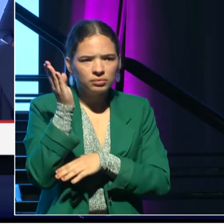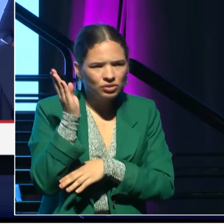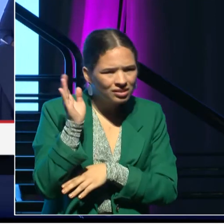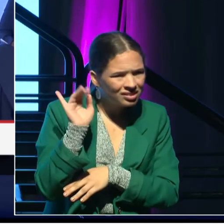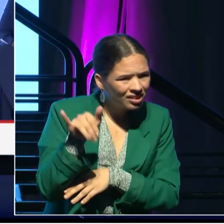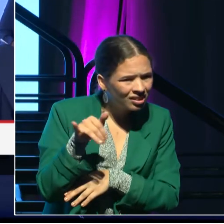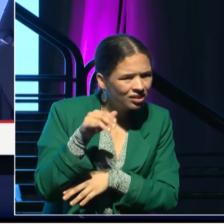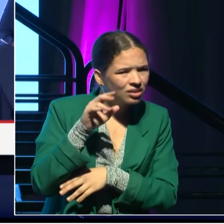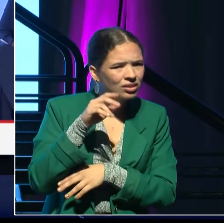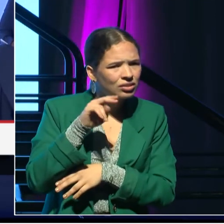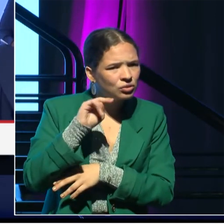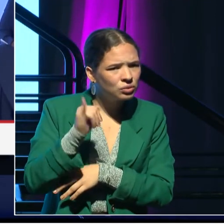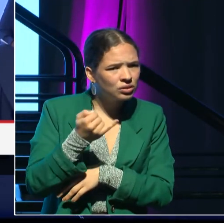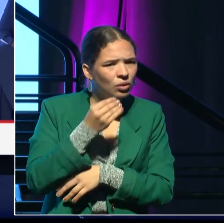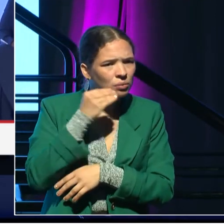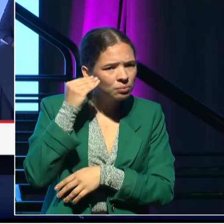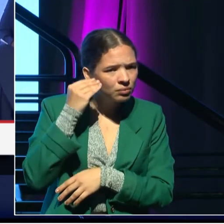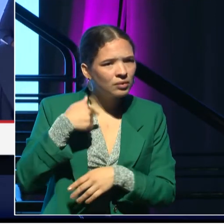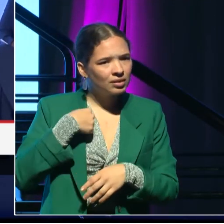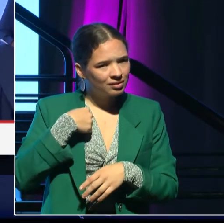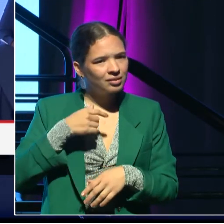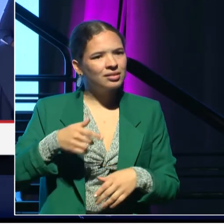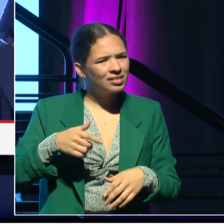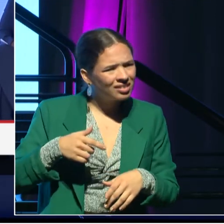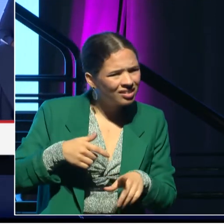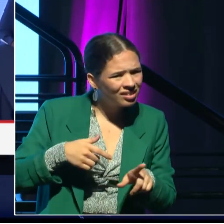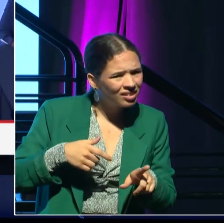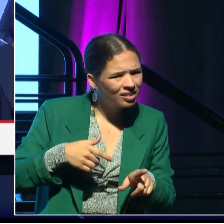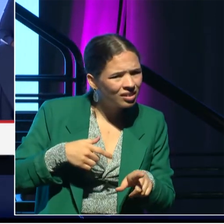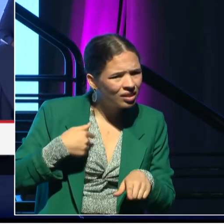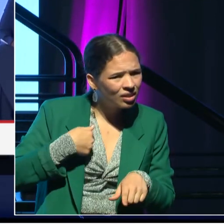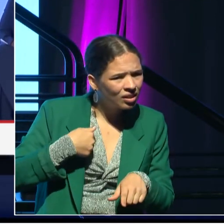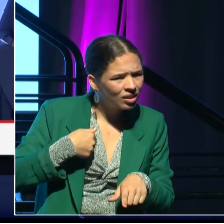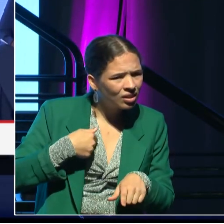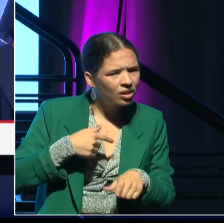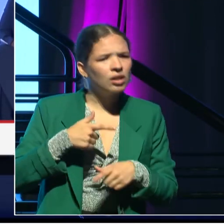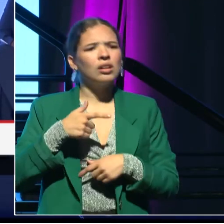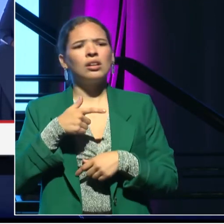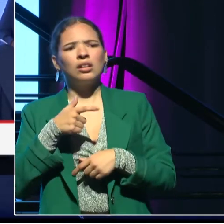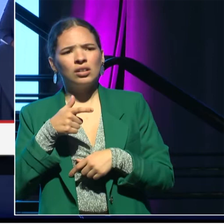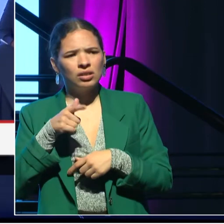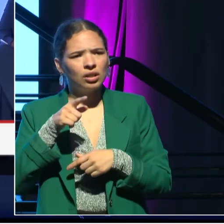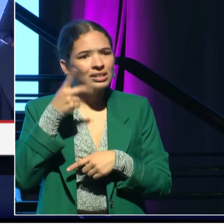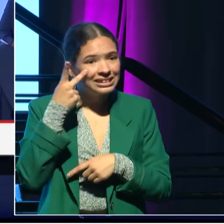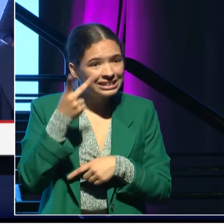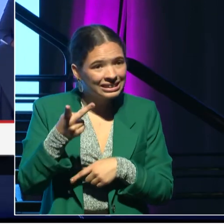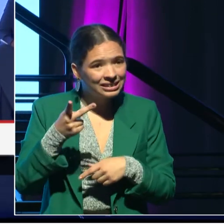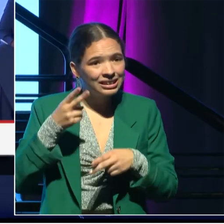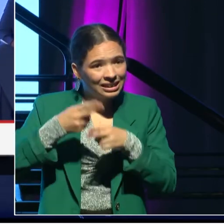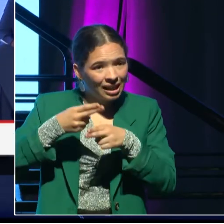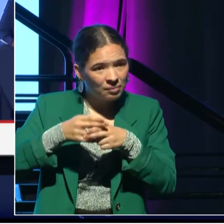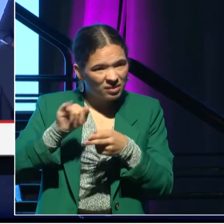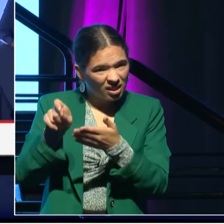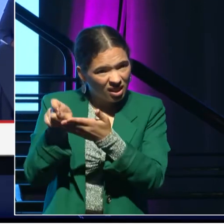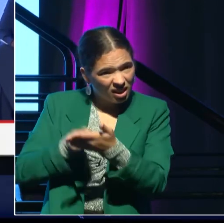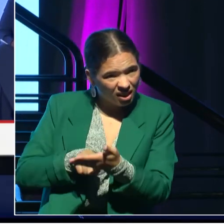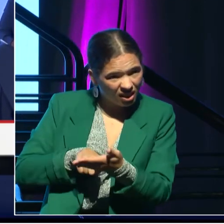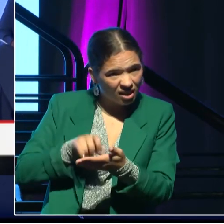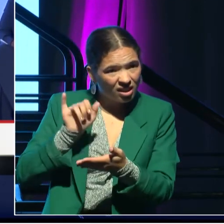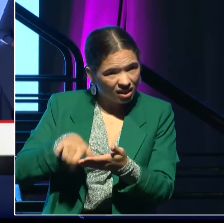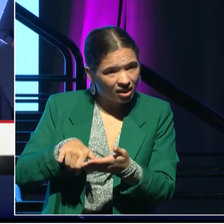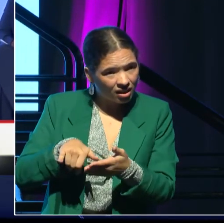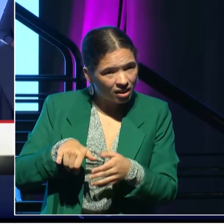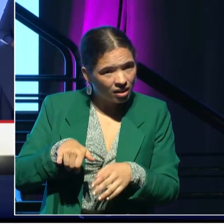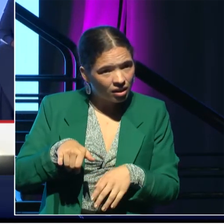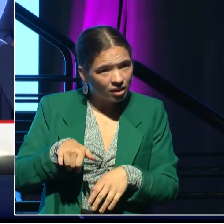oh, did you grow up here? Yes, girl. I used to sit in that desk right there. My name is carved under the, people, because people like me